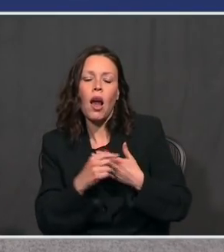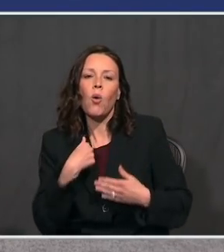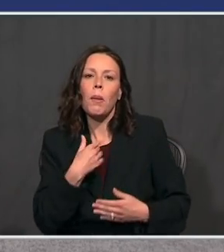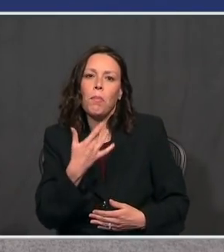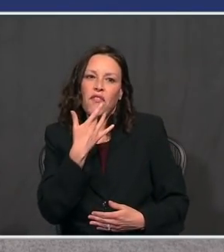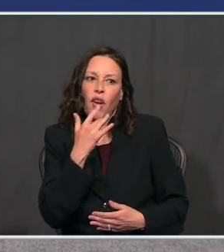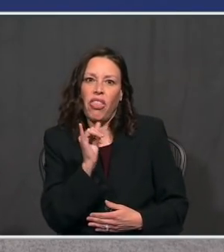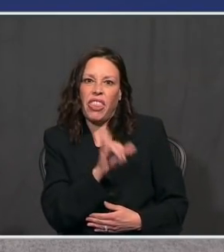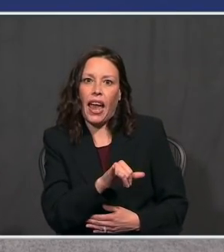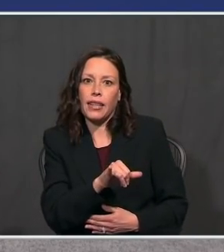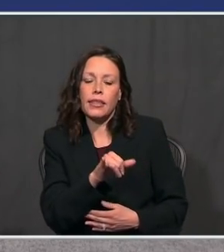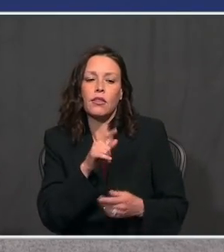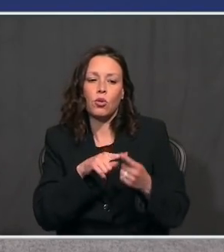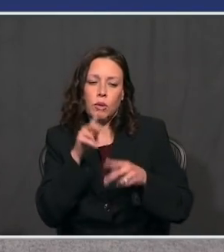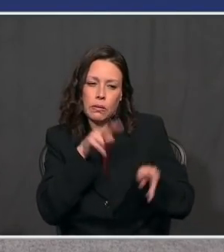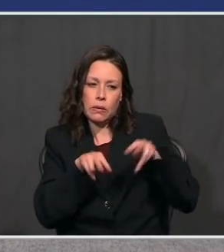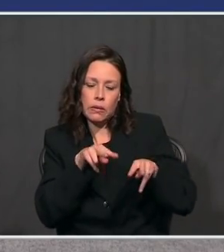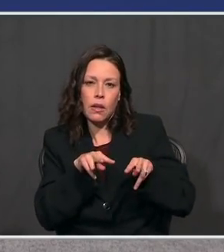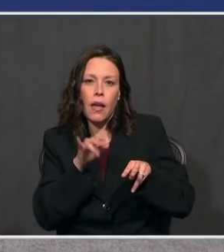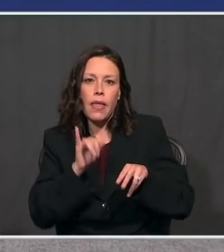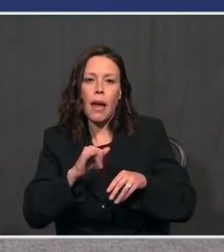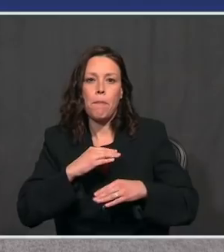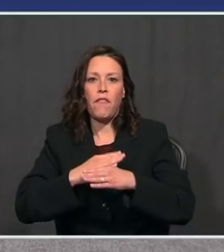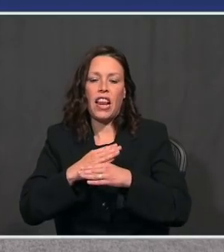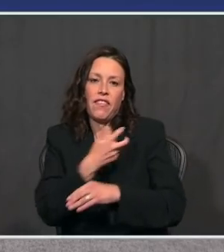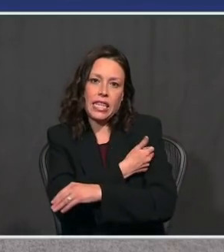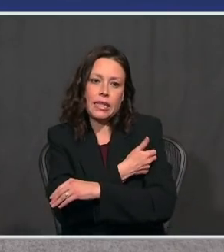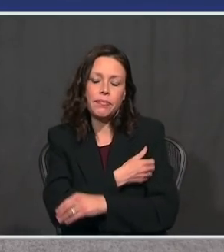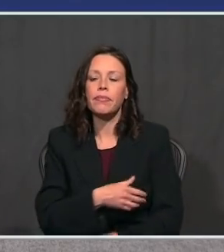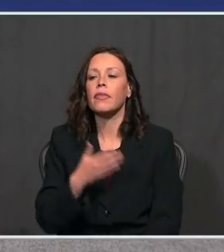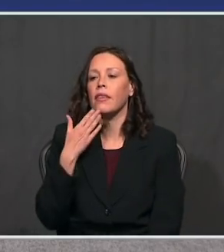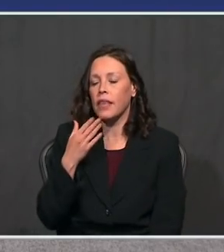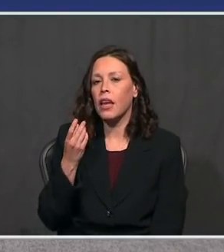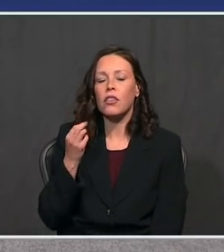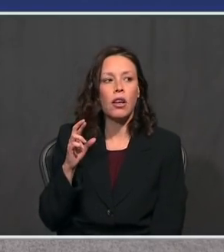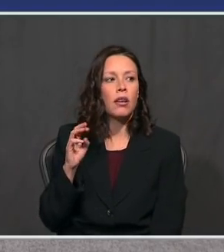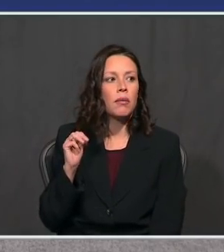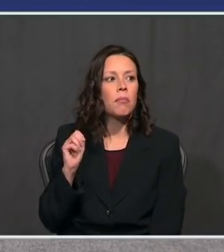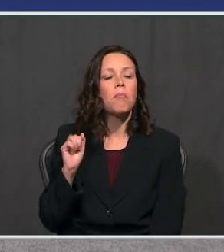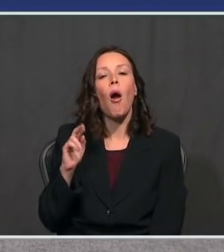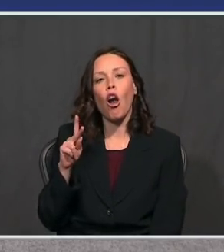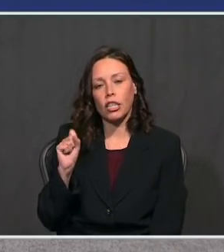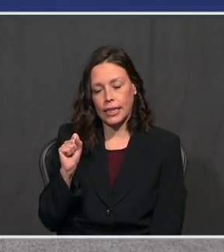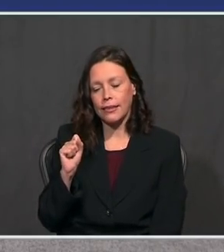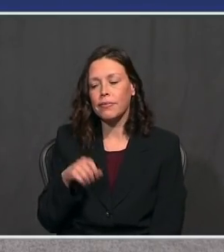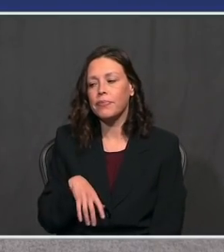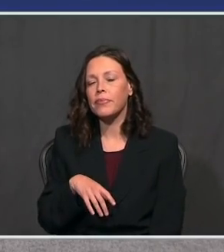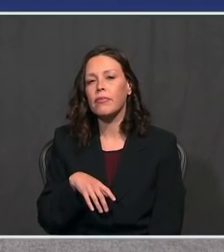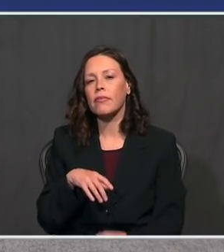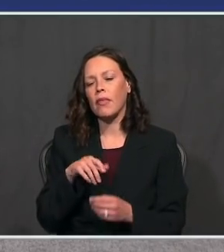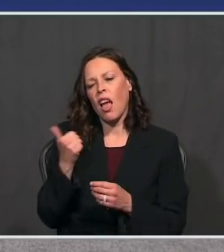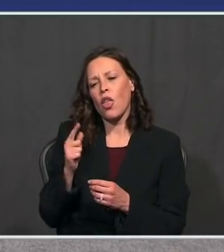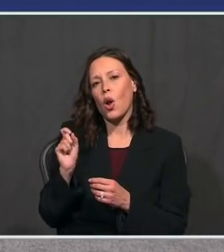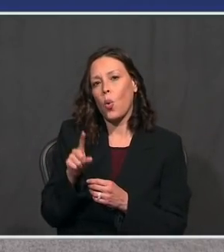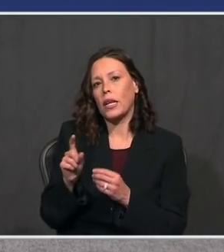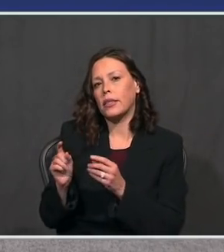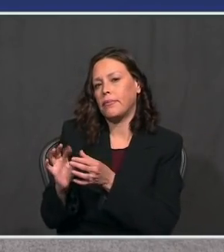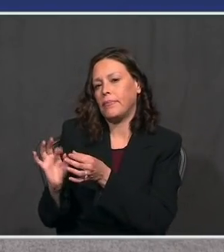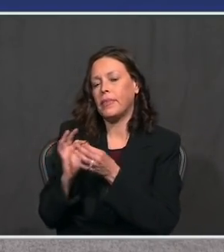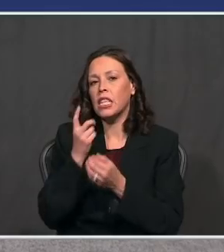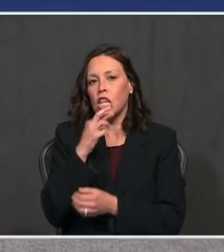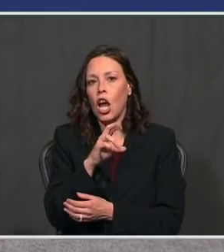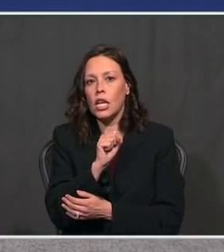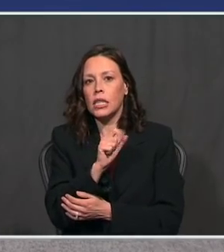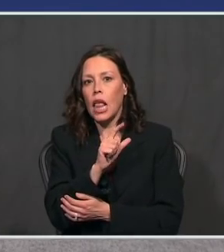see for preventative vaccines. Thank you, Dr. Marks. Now, one question that's circling, and Dr. Slaoui just